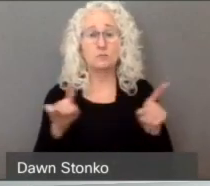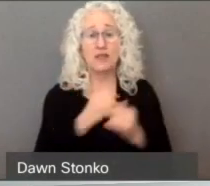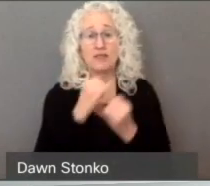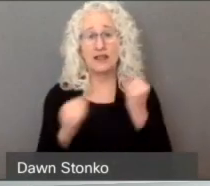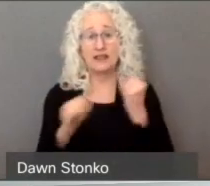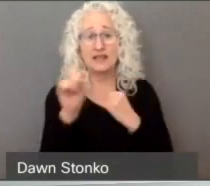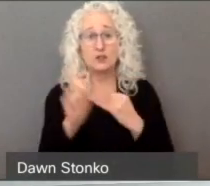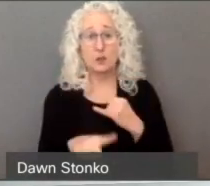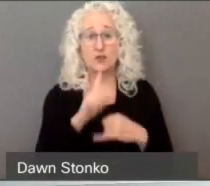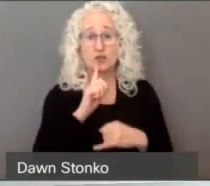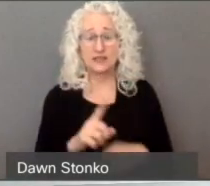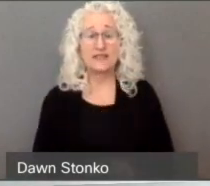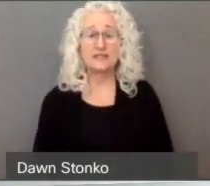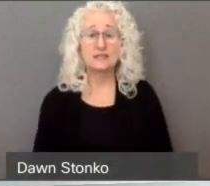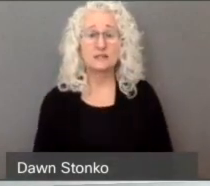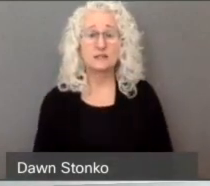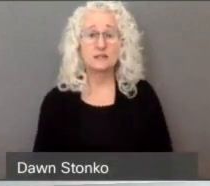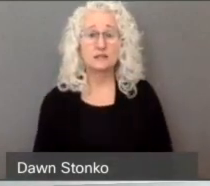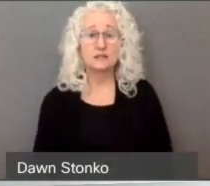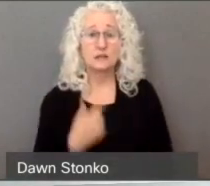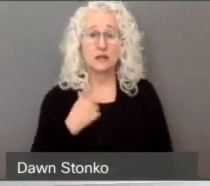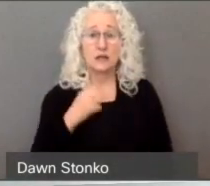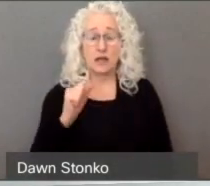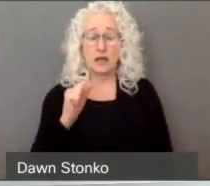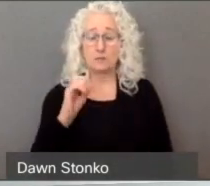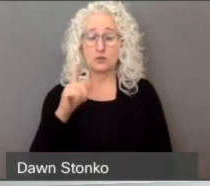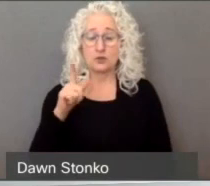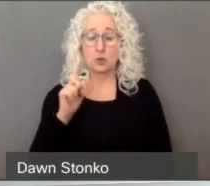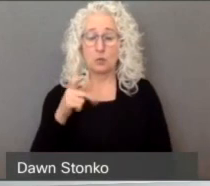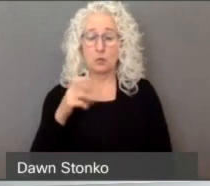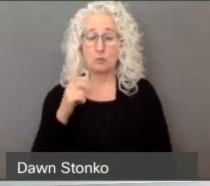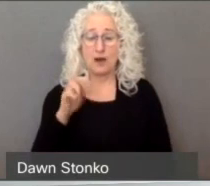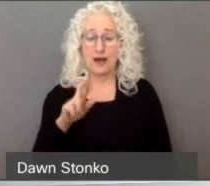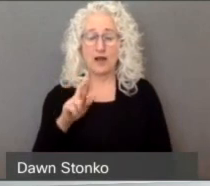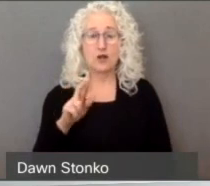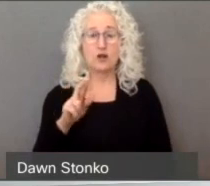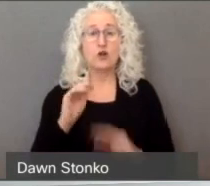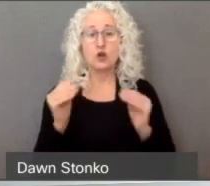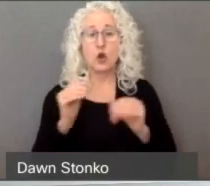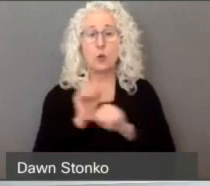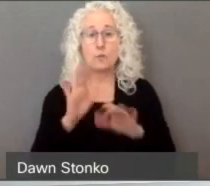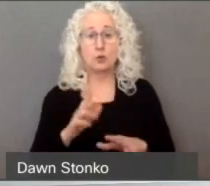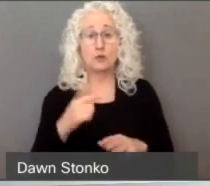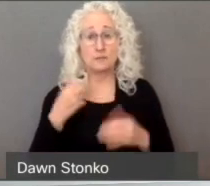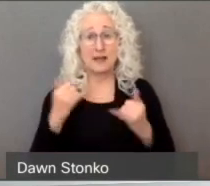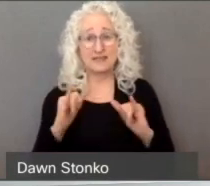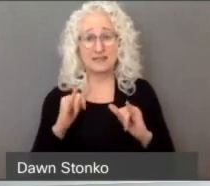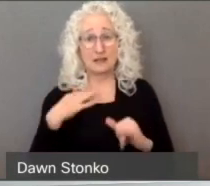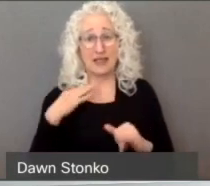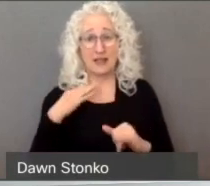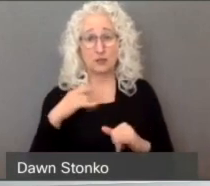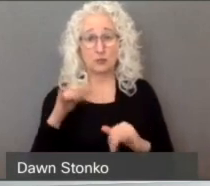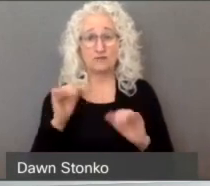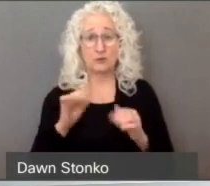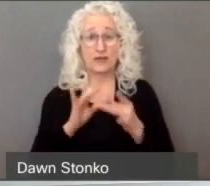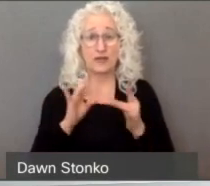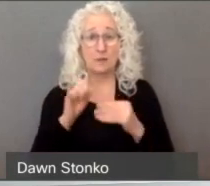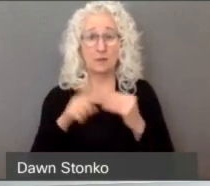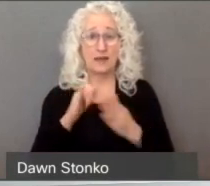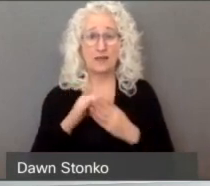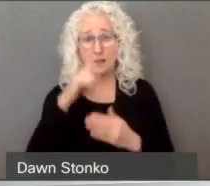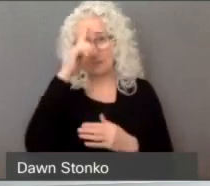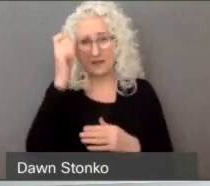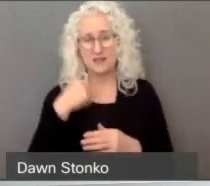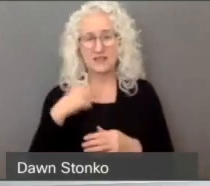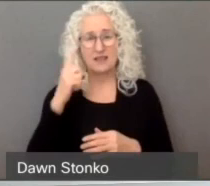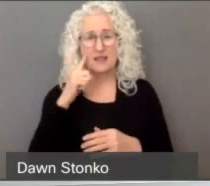question is, I'm a sole proprietor. I have no employees. Am I still eligible? And if you could just comment on that, just because I think we keep